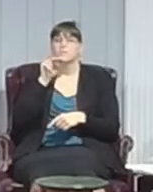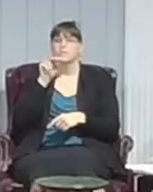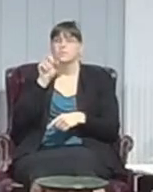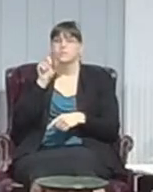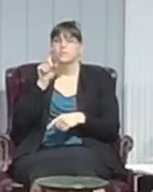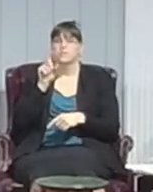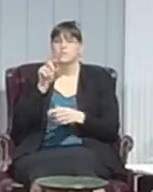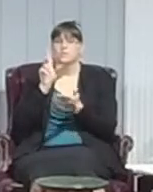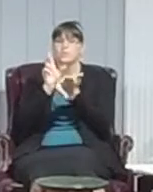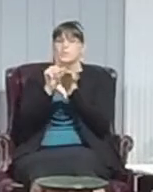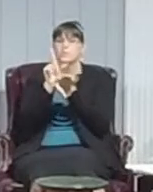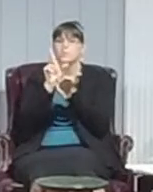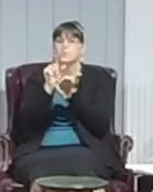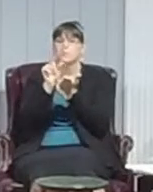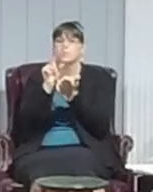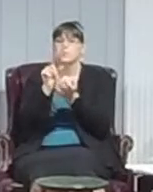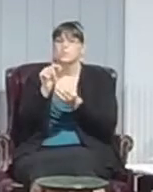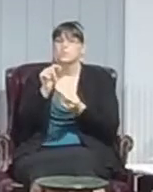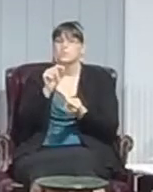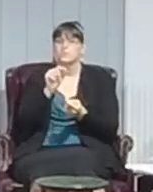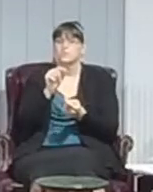hast denied me thrice.